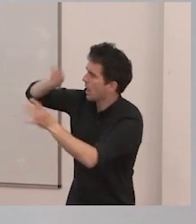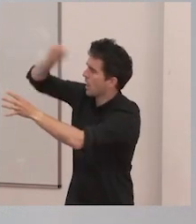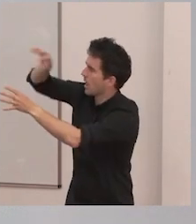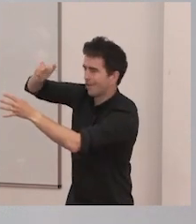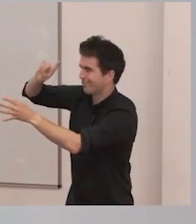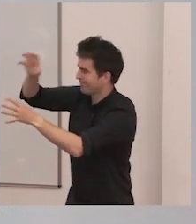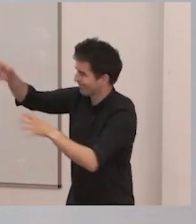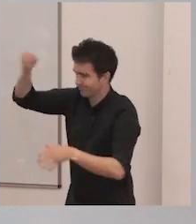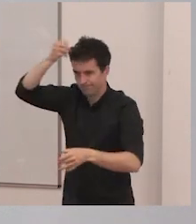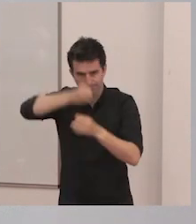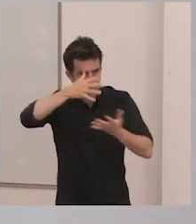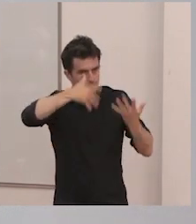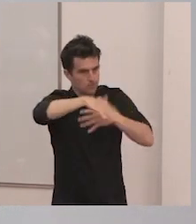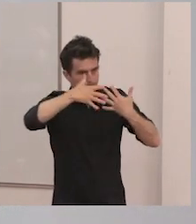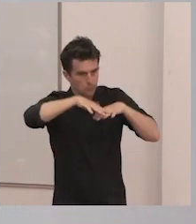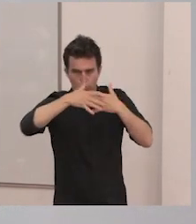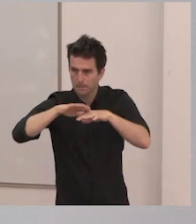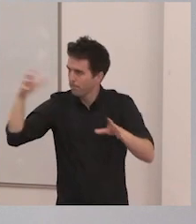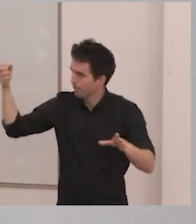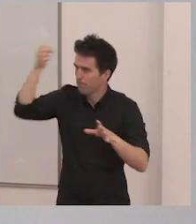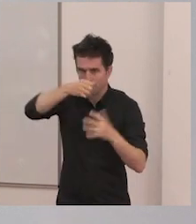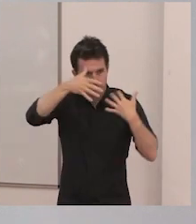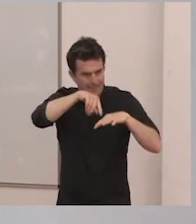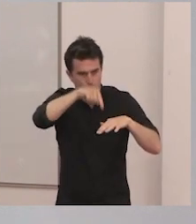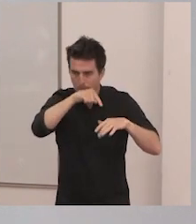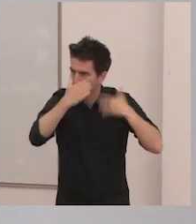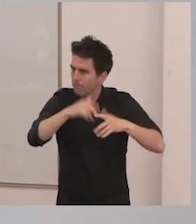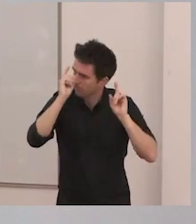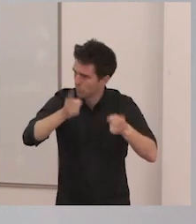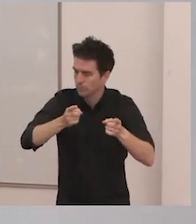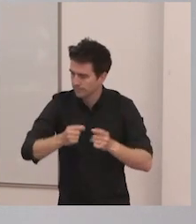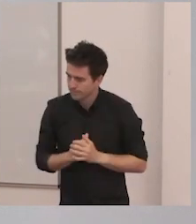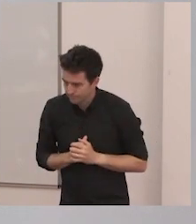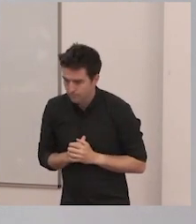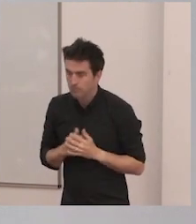alternative family care in the community.